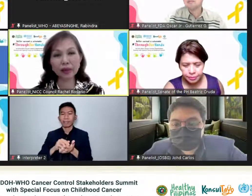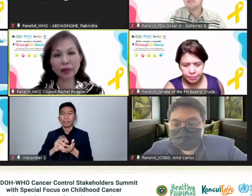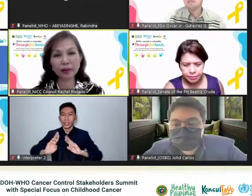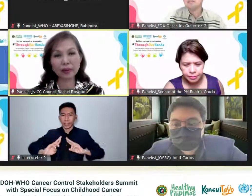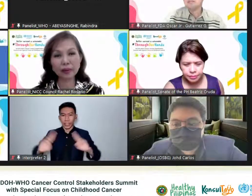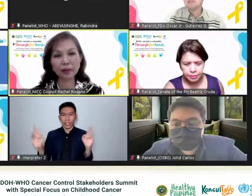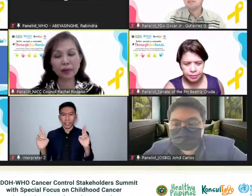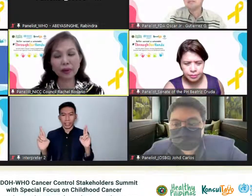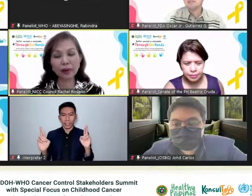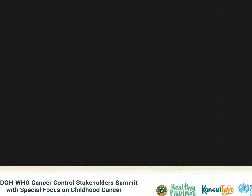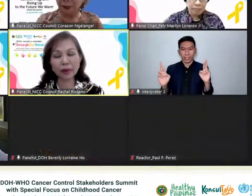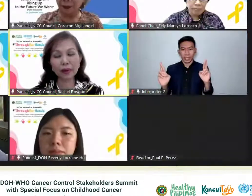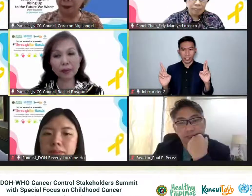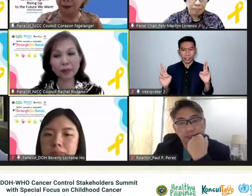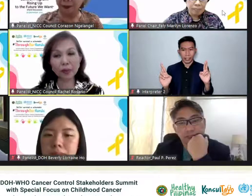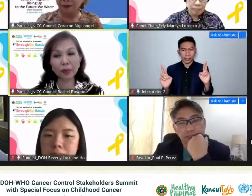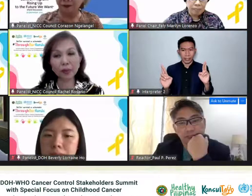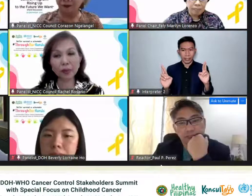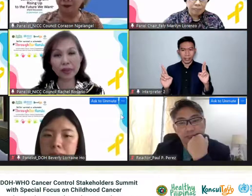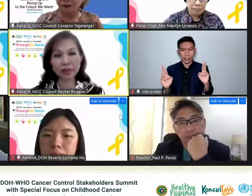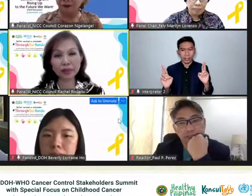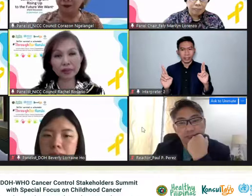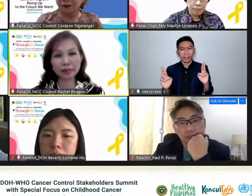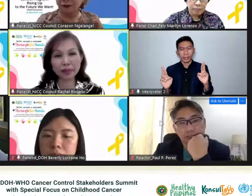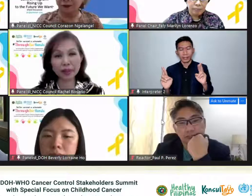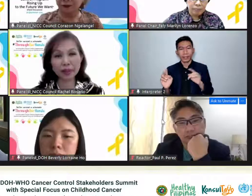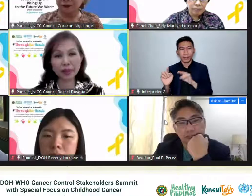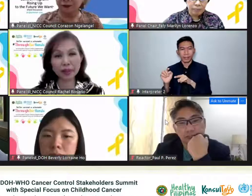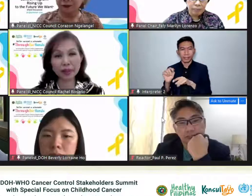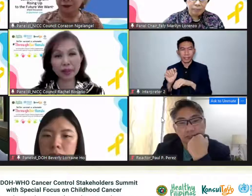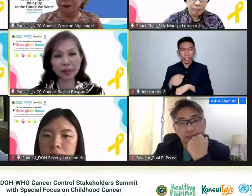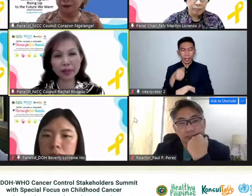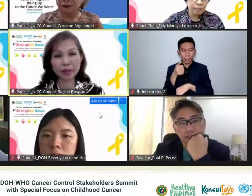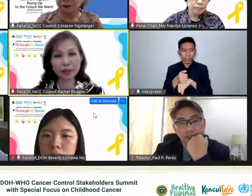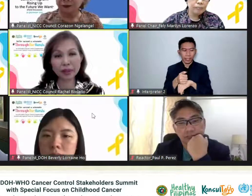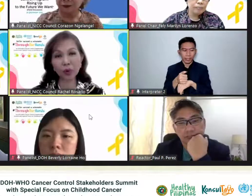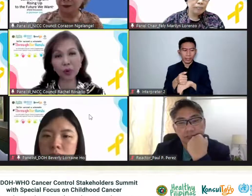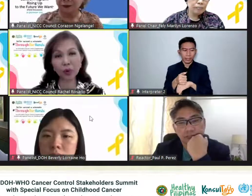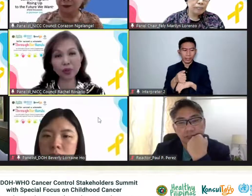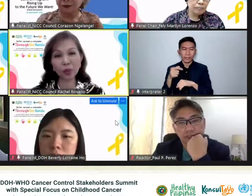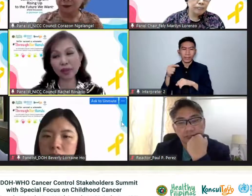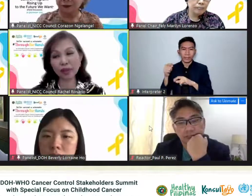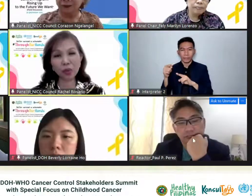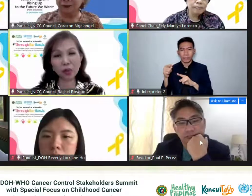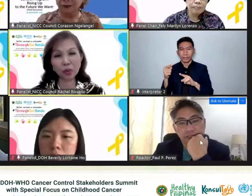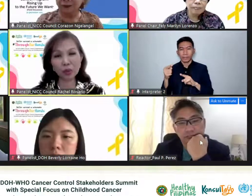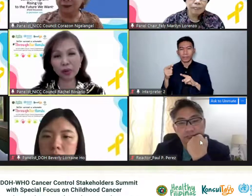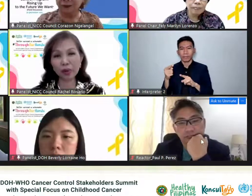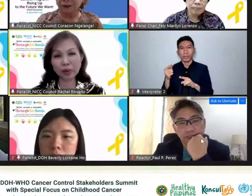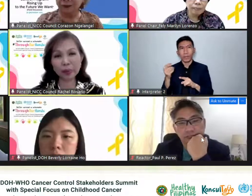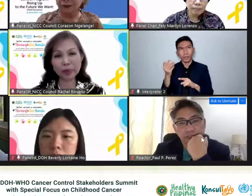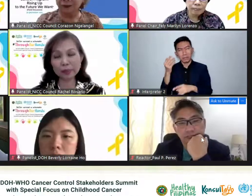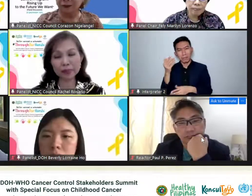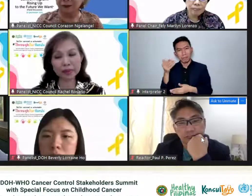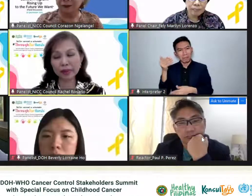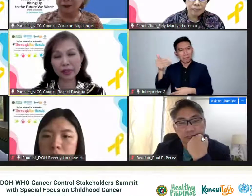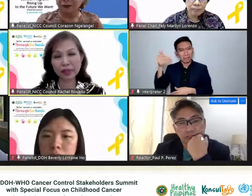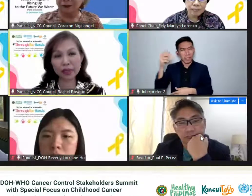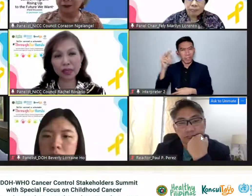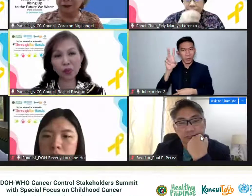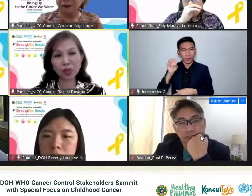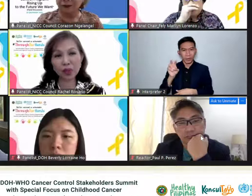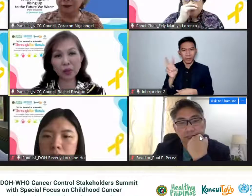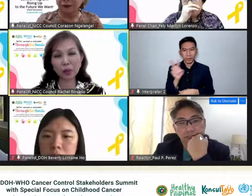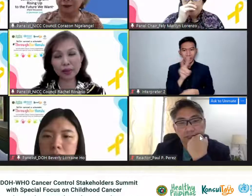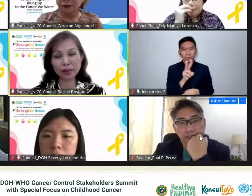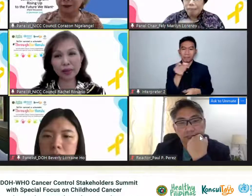already well established. That's a wish list for 2022, or perhaps if